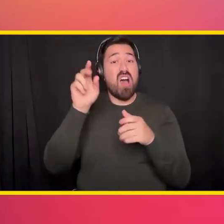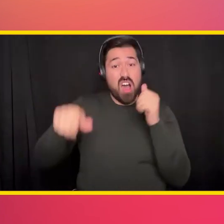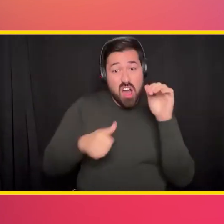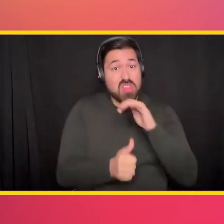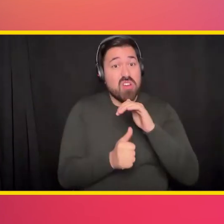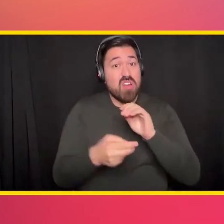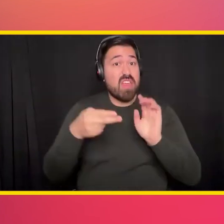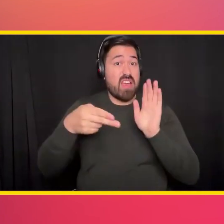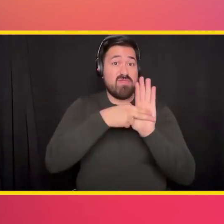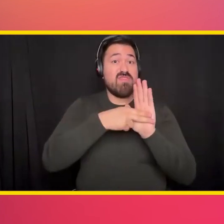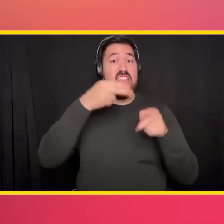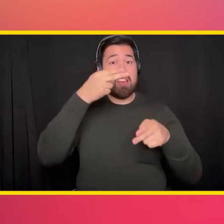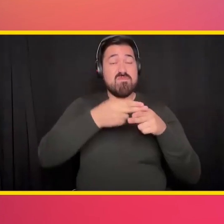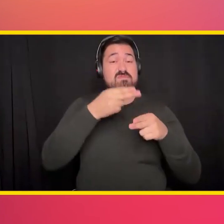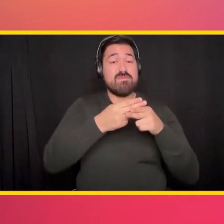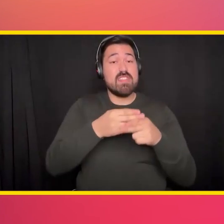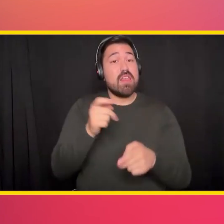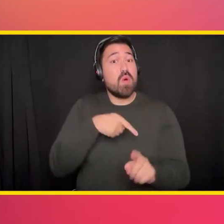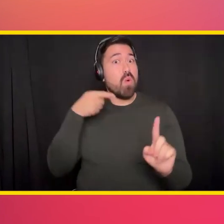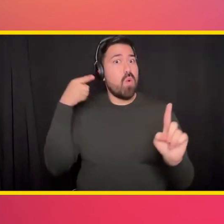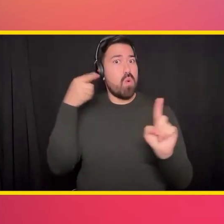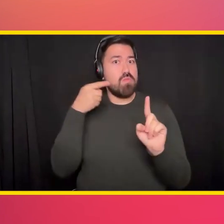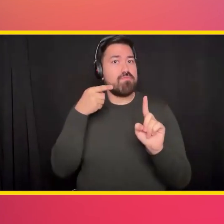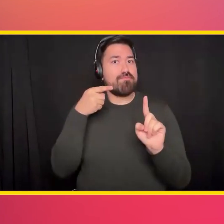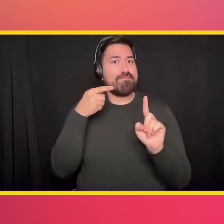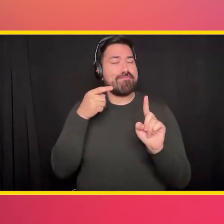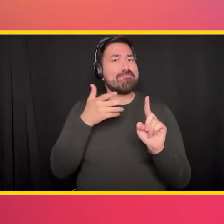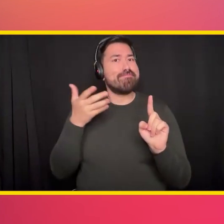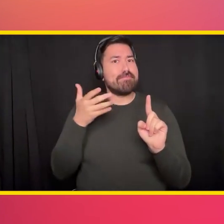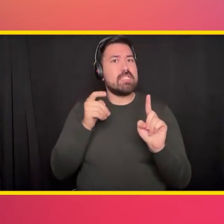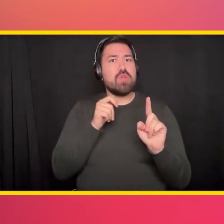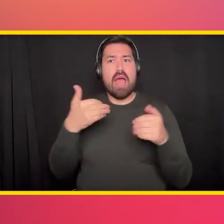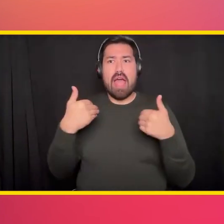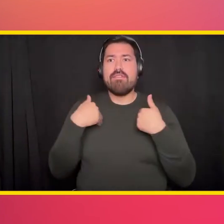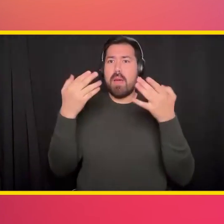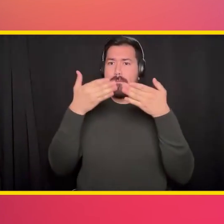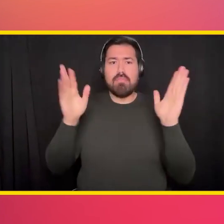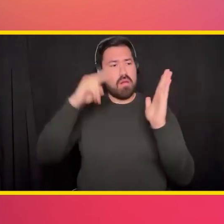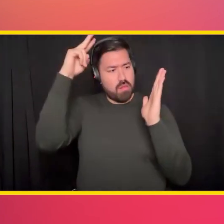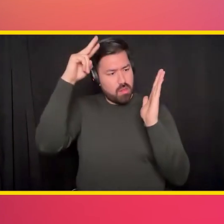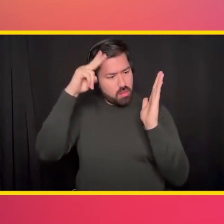category. The goal, Christopher writes, is to have the public read